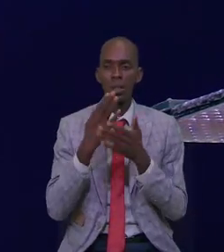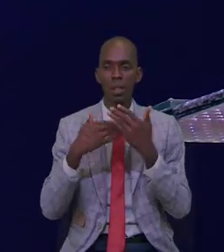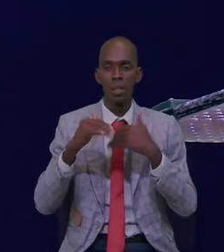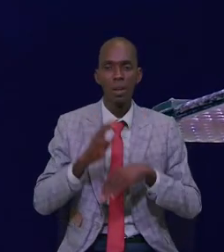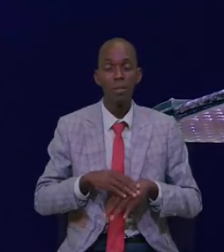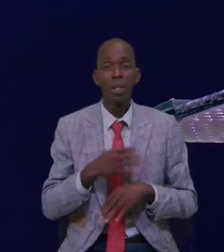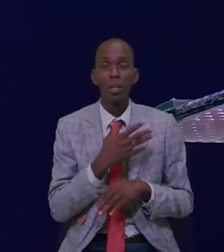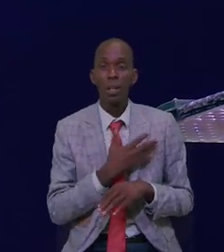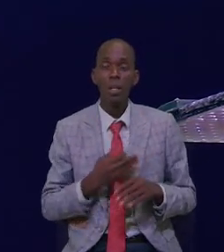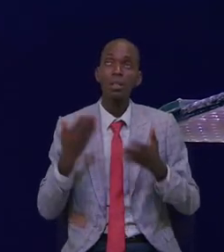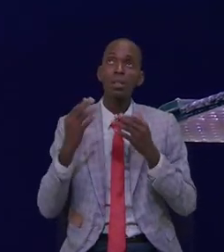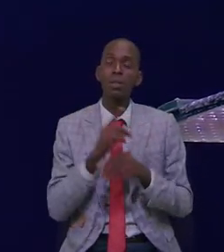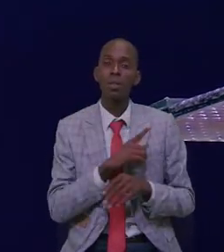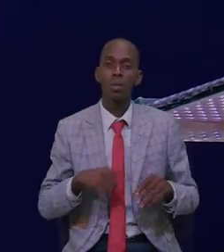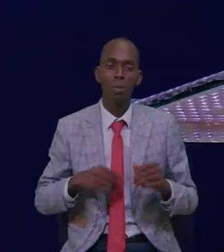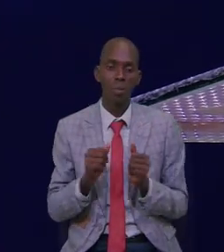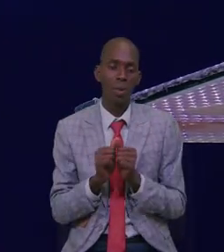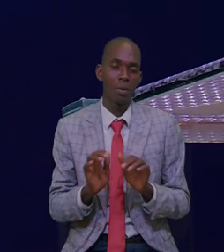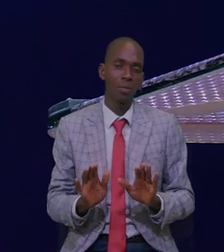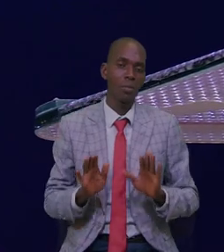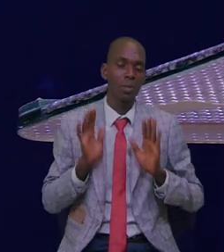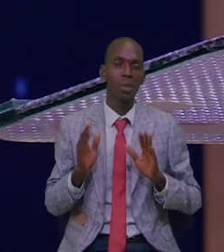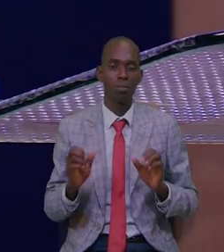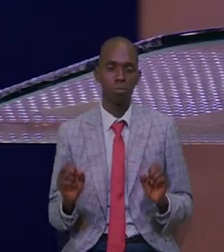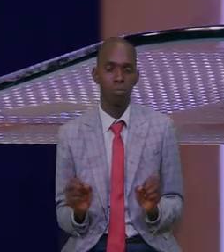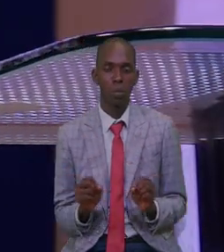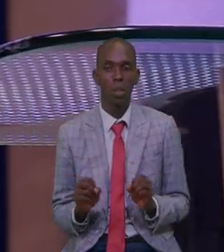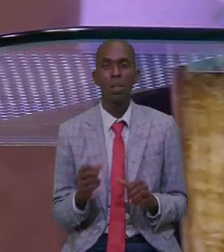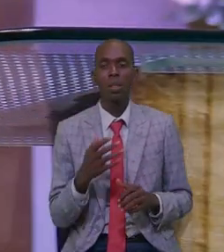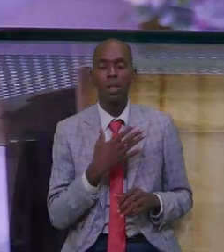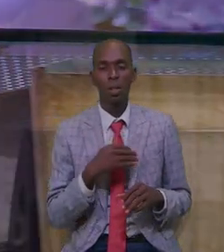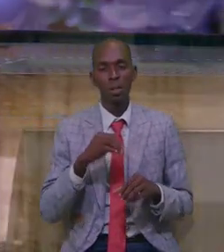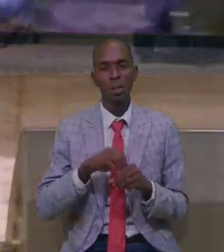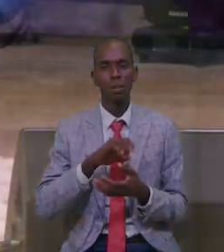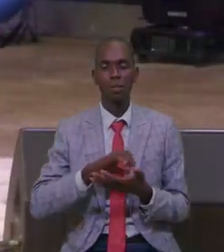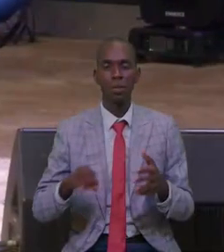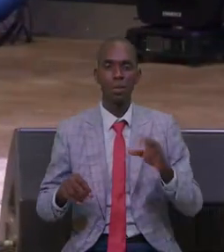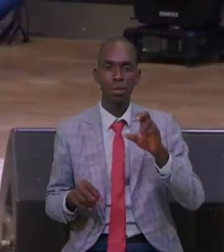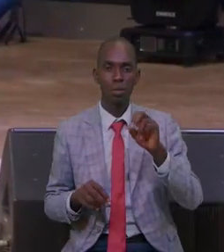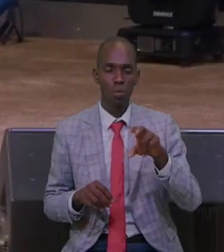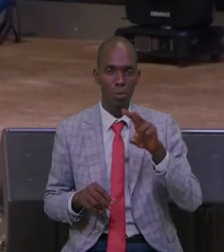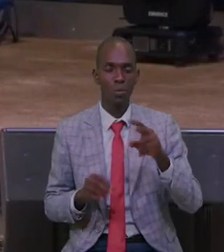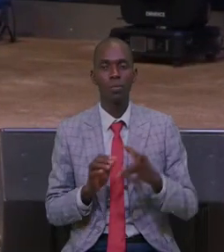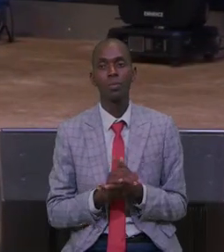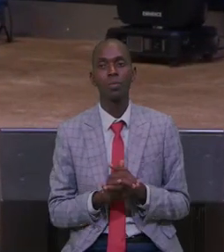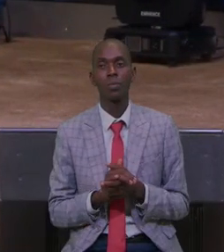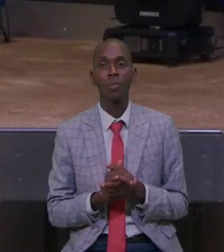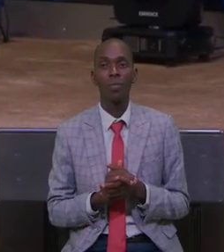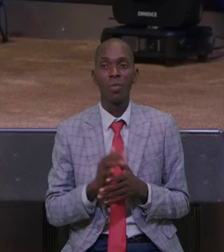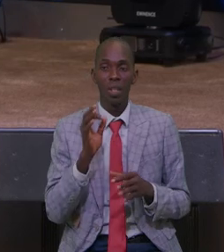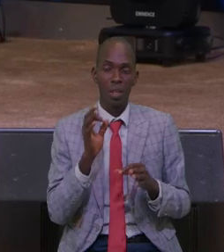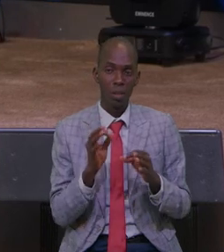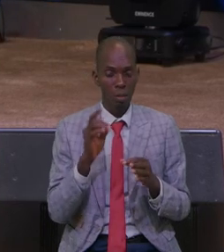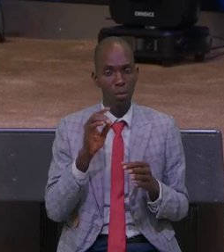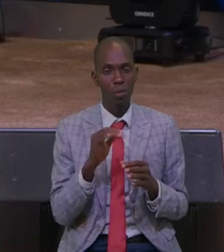and rejoice with trembling. Verse 12, in verse 12, kiss the Son, believe